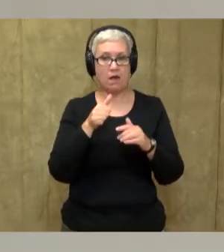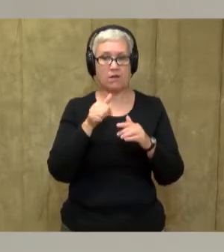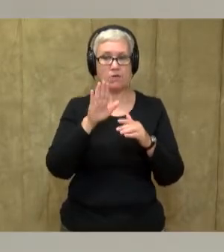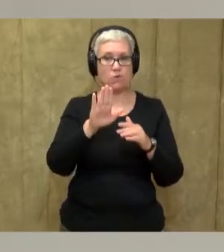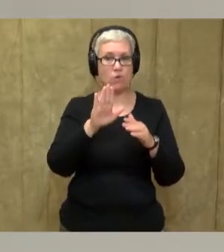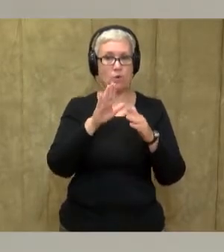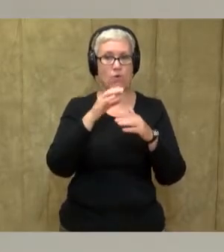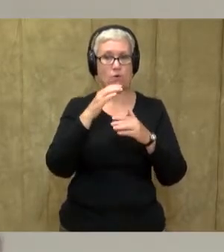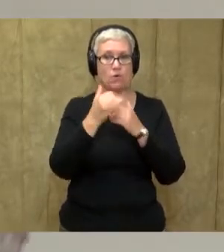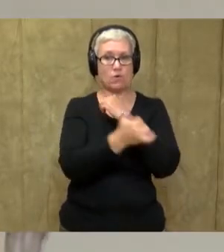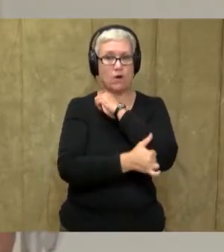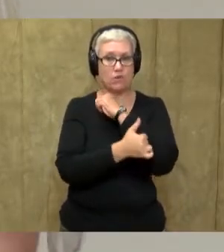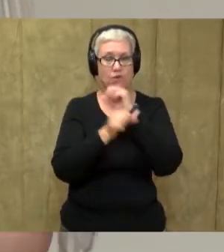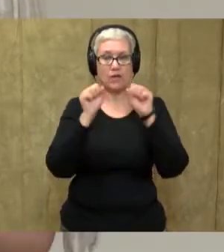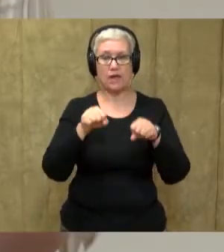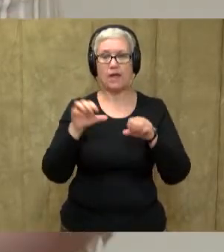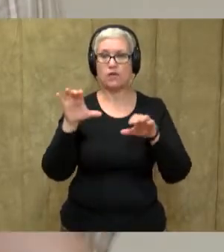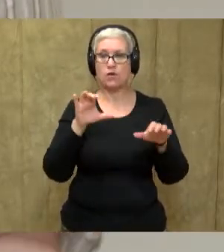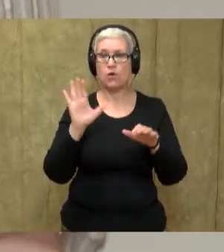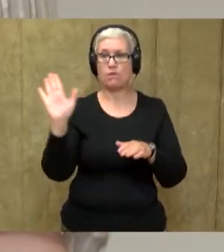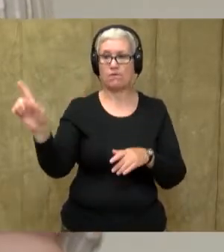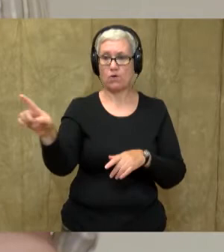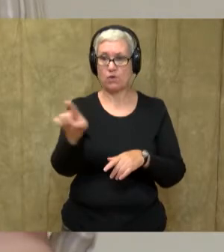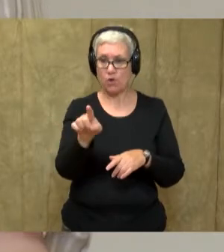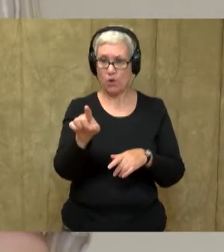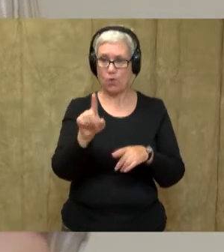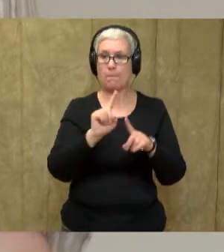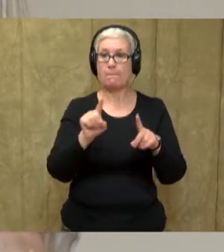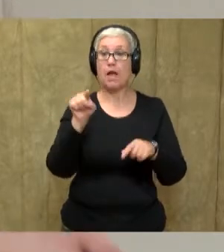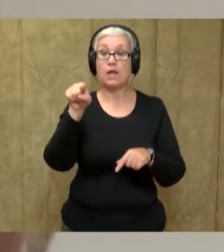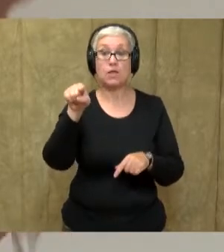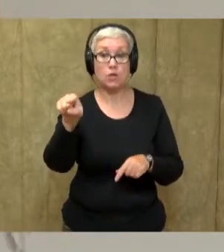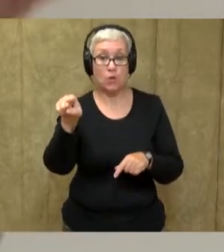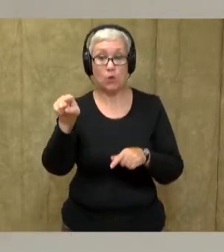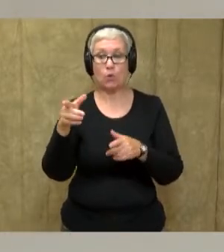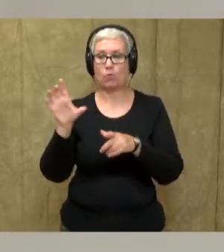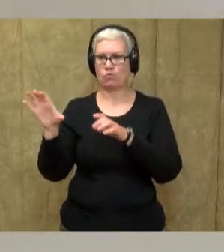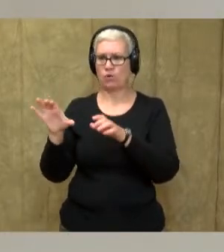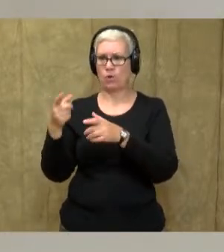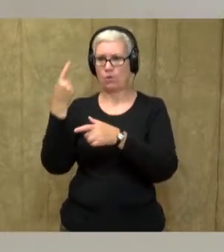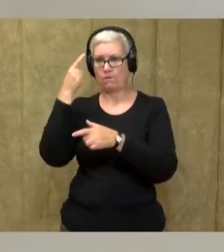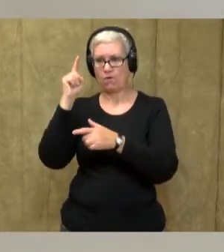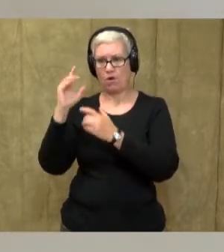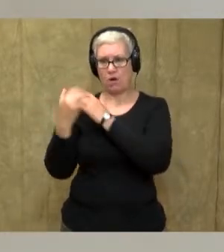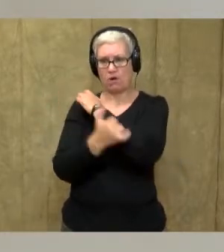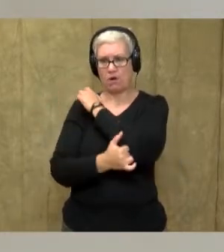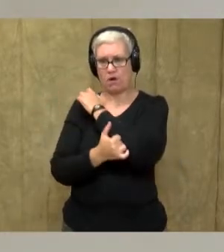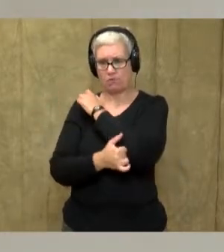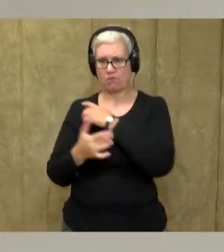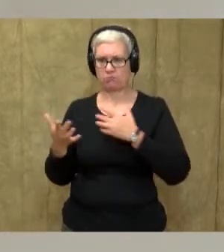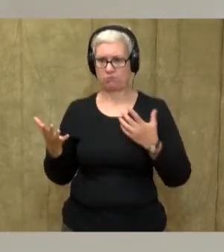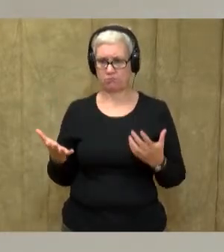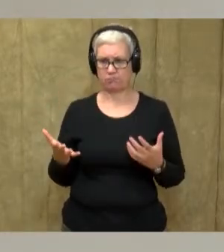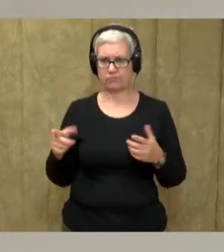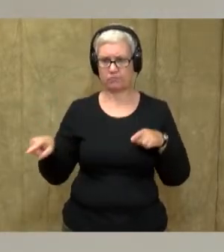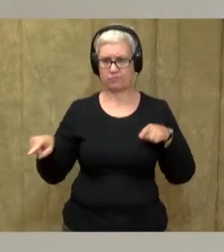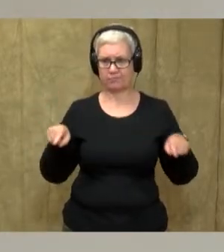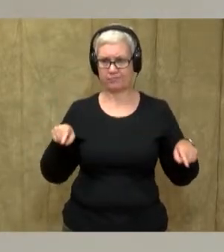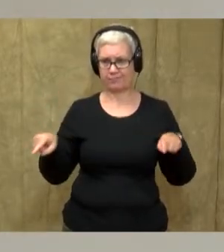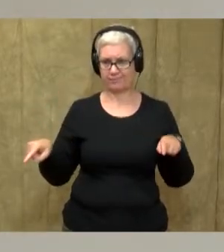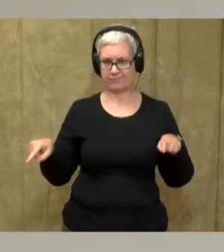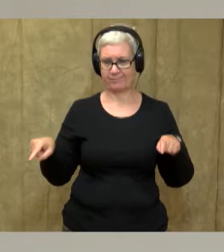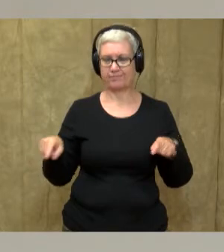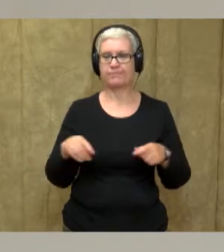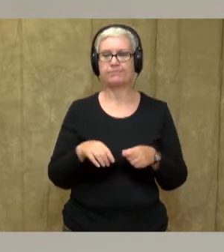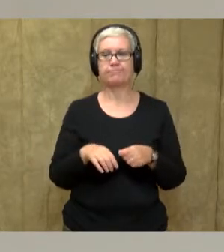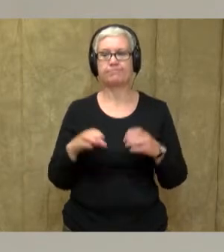rather ask what you can do for your country. Okay, so opposite but equal ideas. Okay,